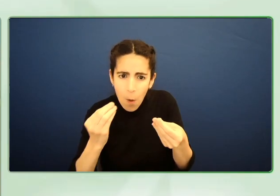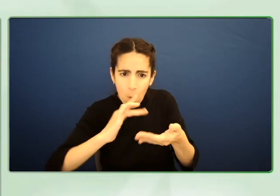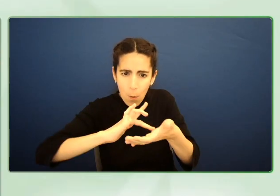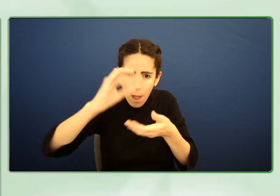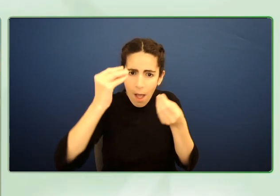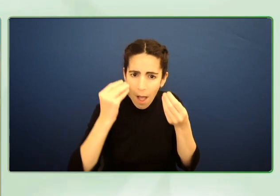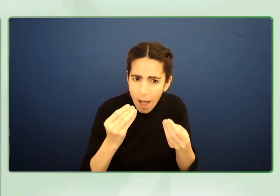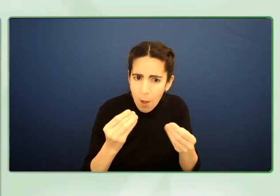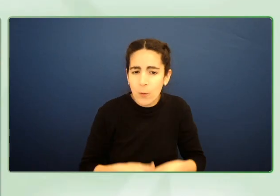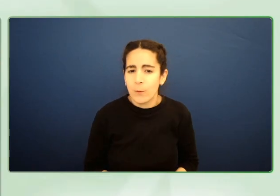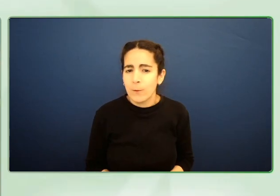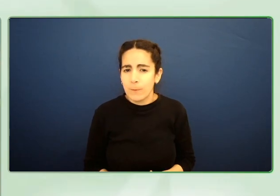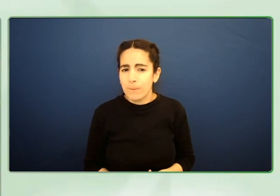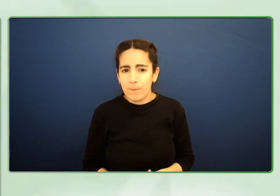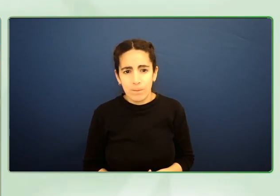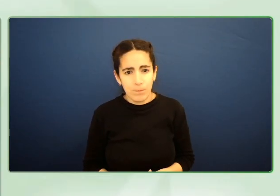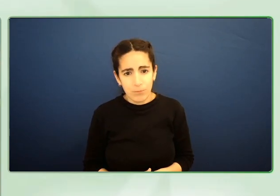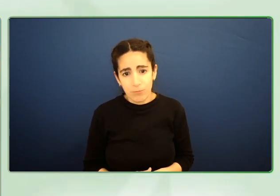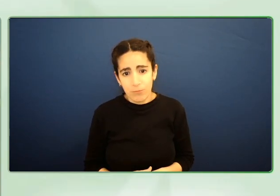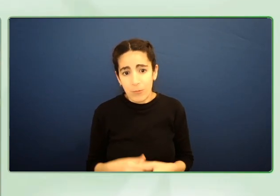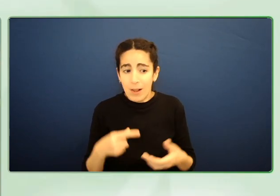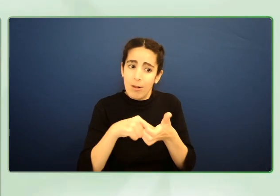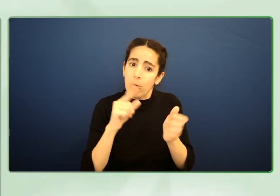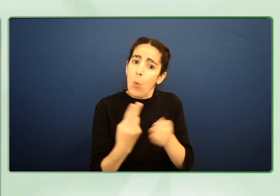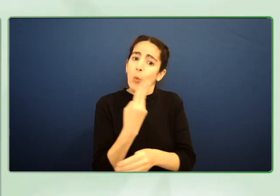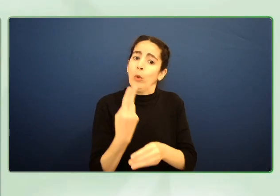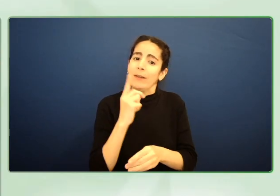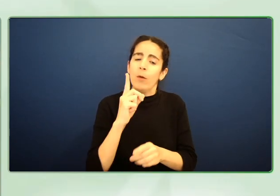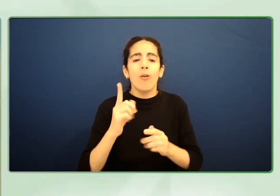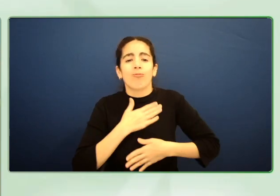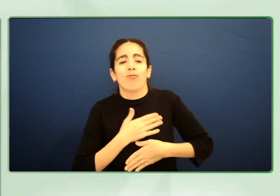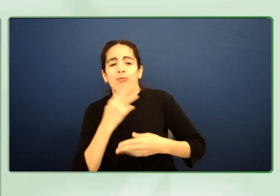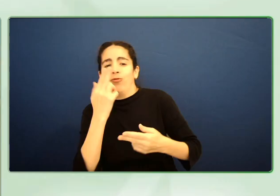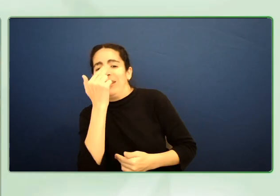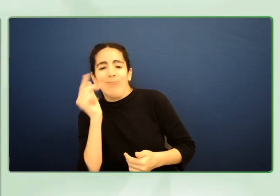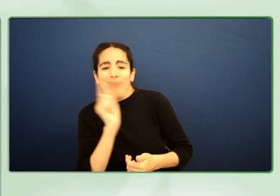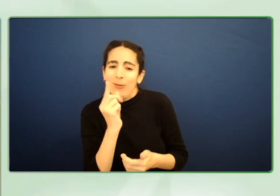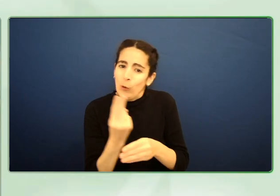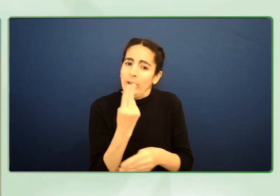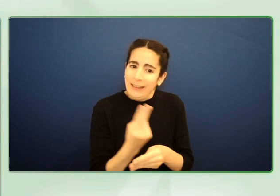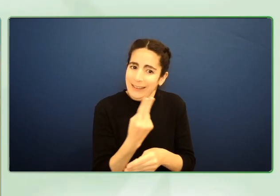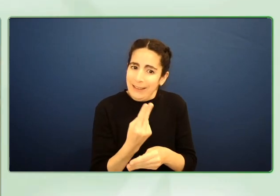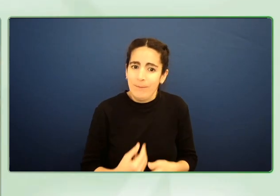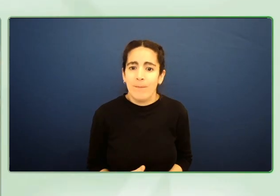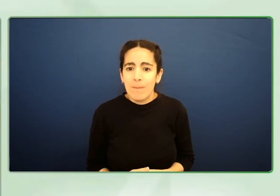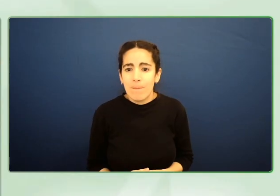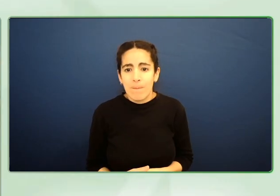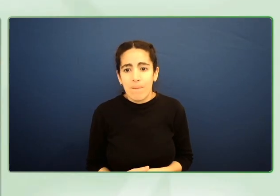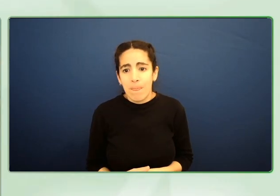Please. Yeah, we have so many we are working with adult autistic people, and this is a problem also